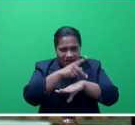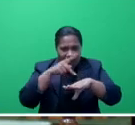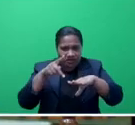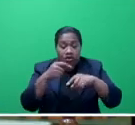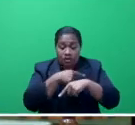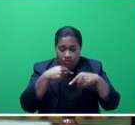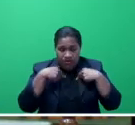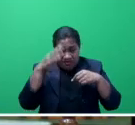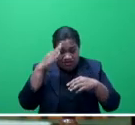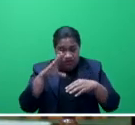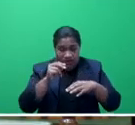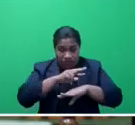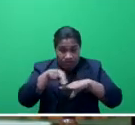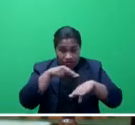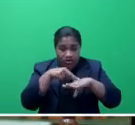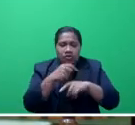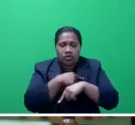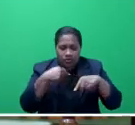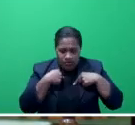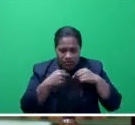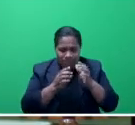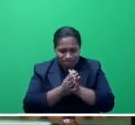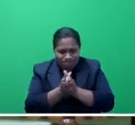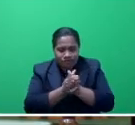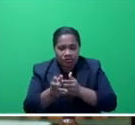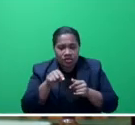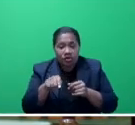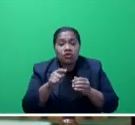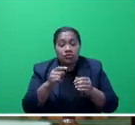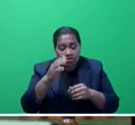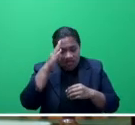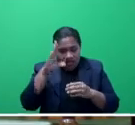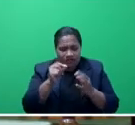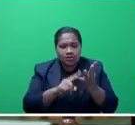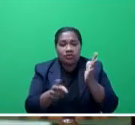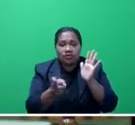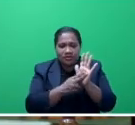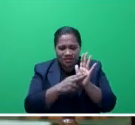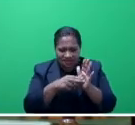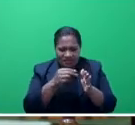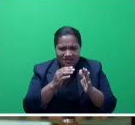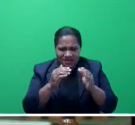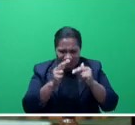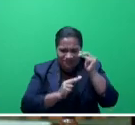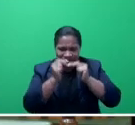being the home of the UN Pacific's operations. We had already invited private sector